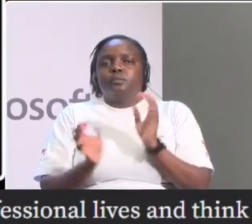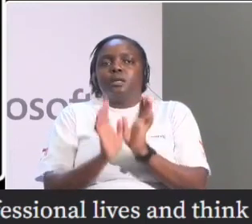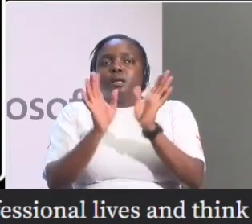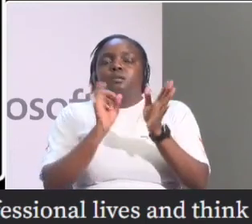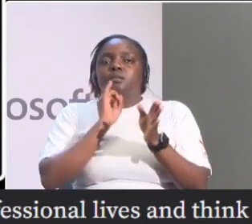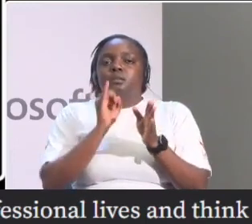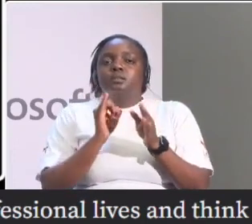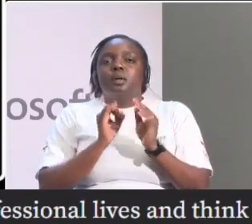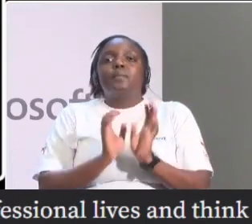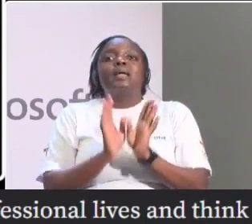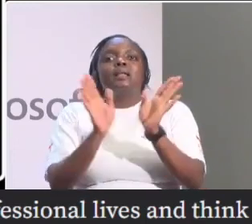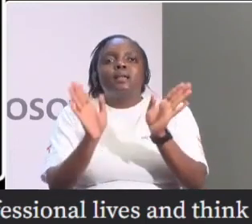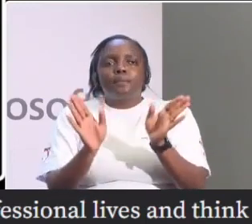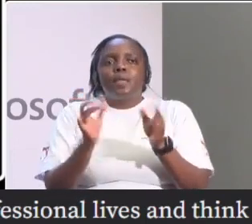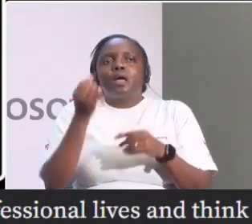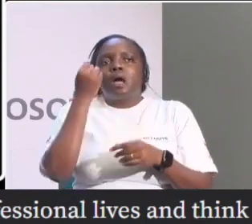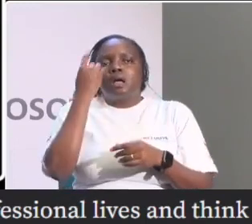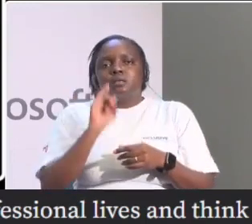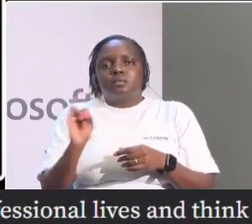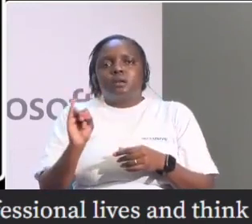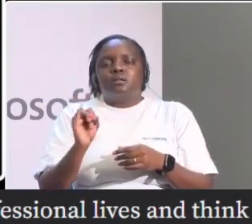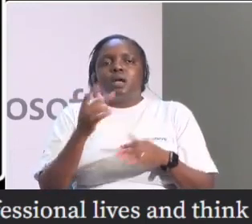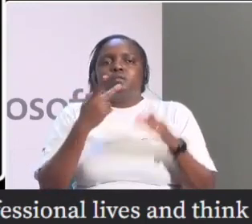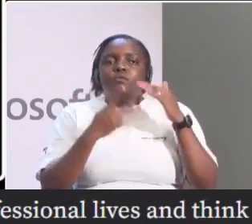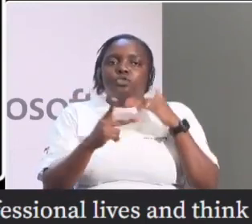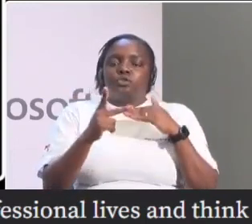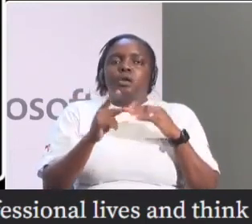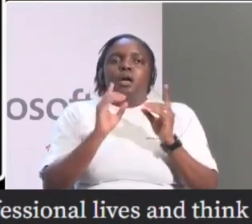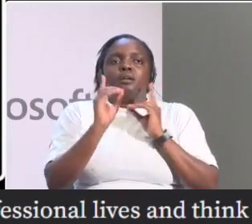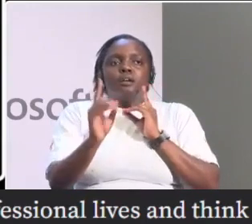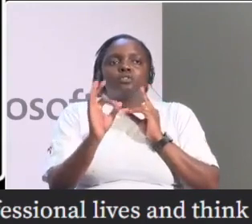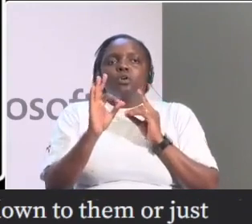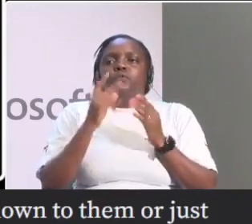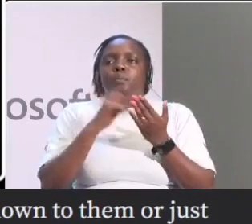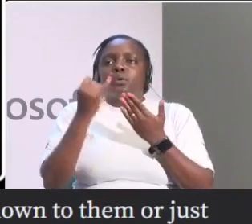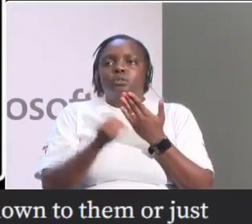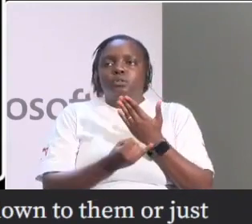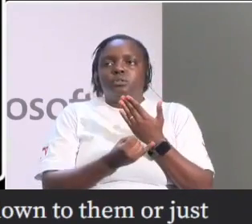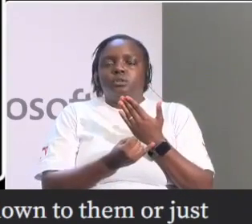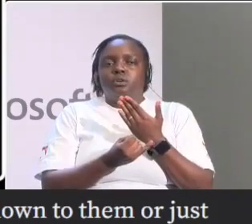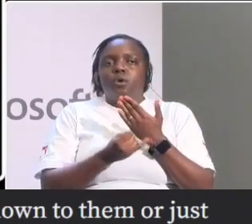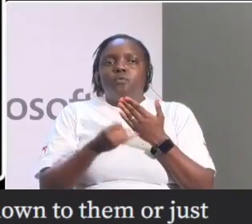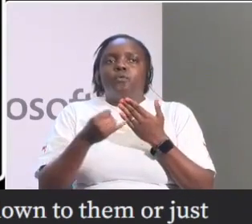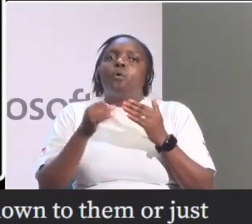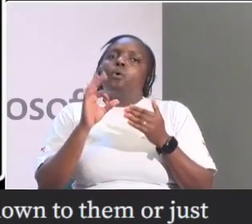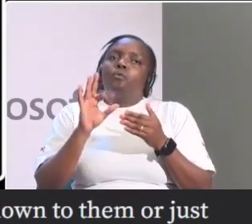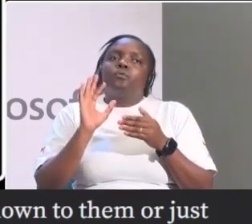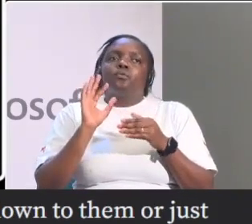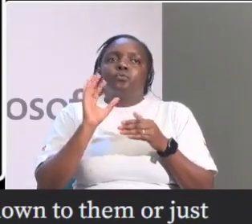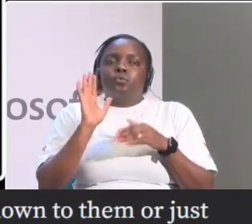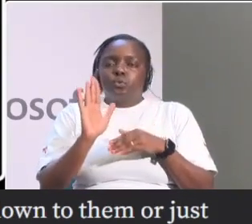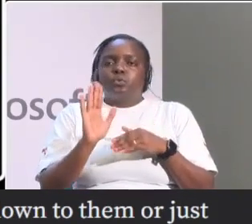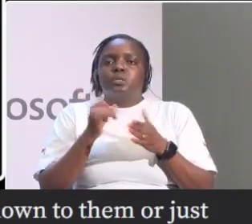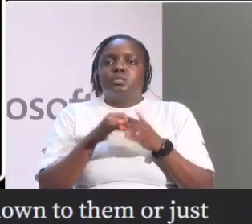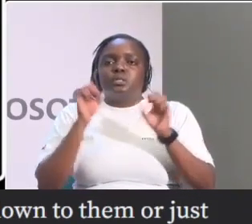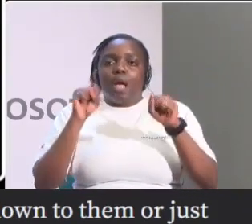Clarity is a clear understanding of the vision and direction of the project or of your endeavor or of you. It's